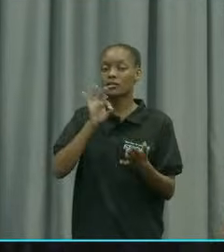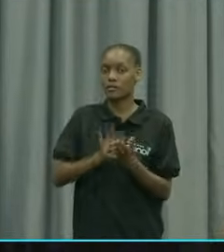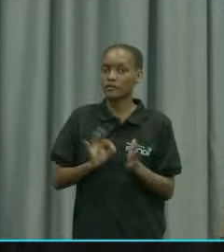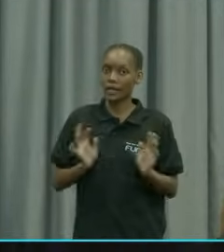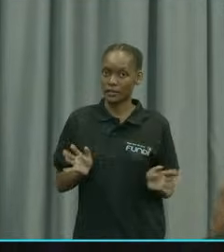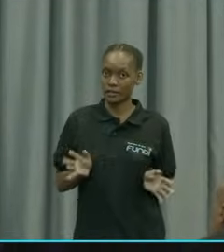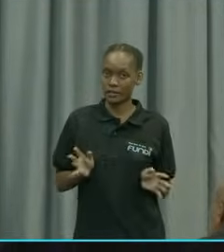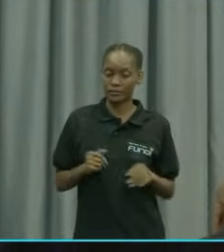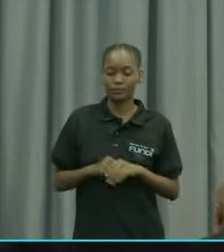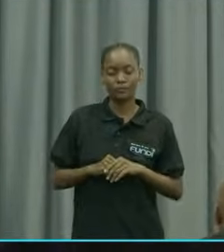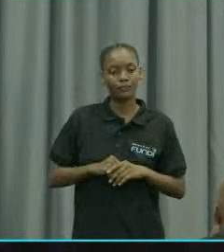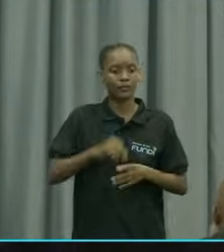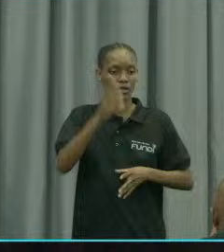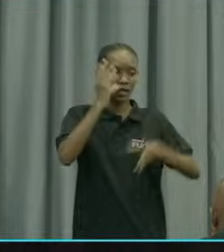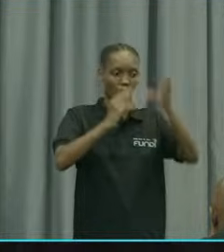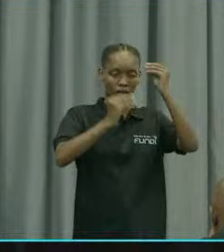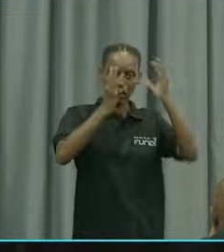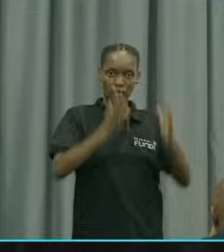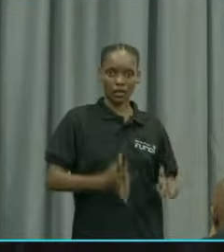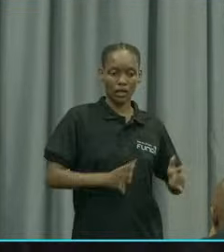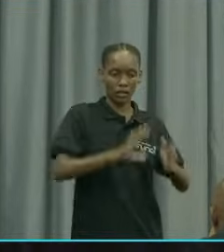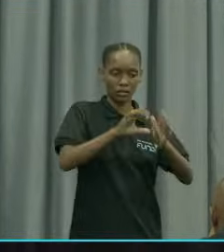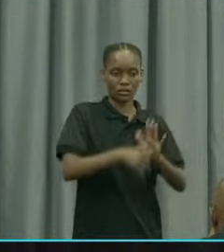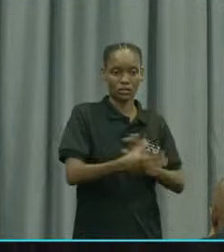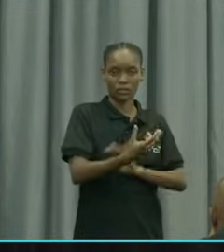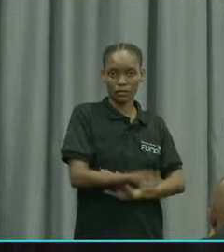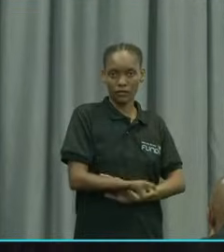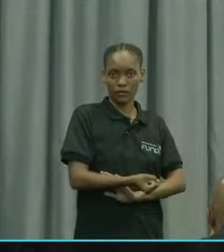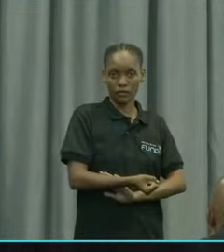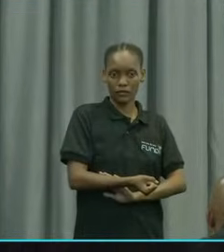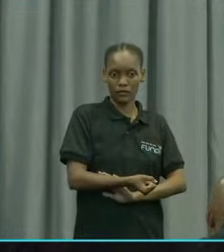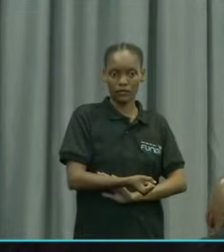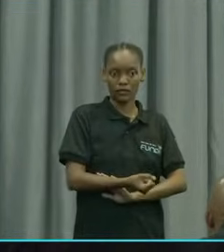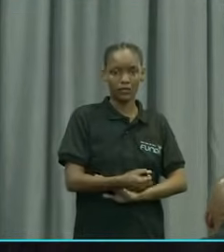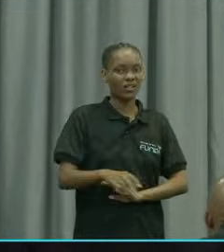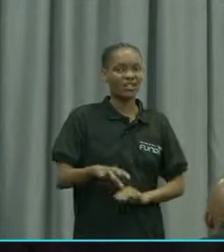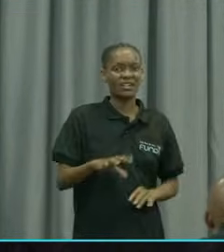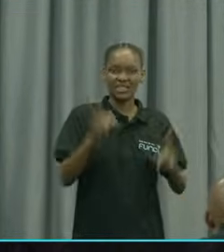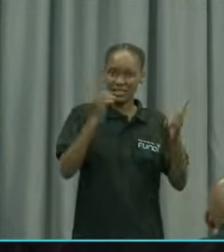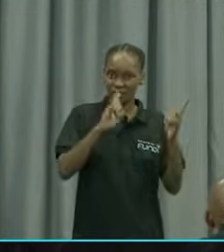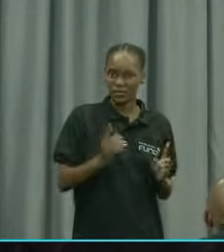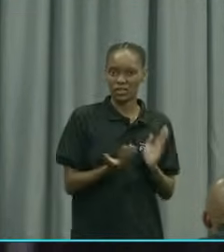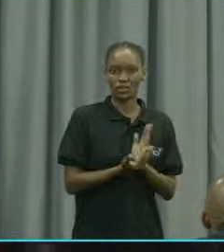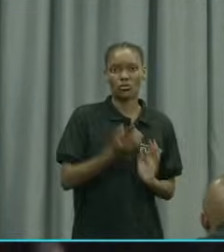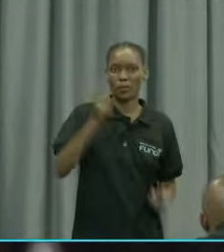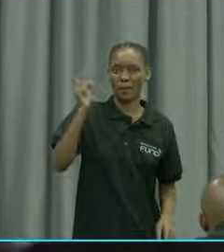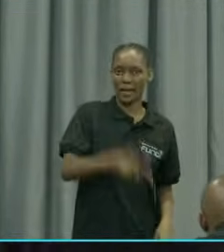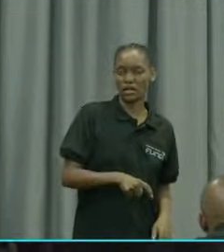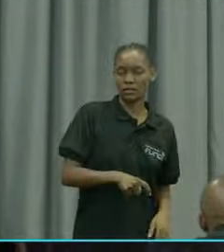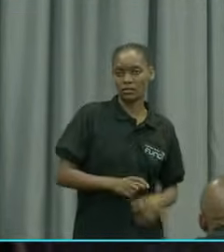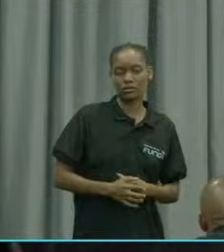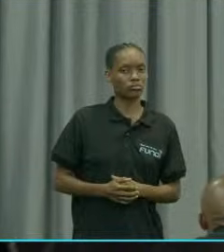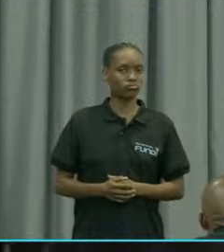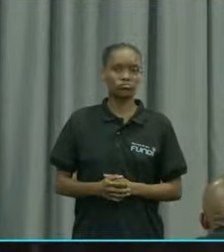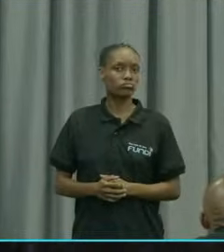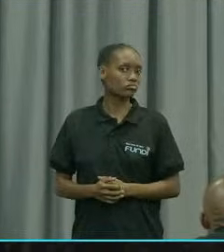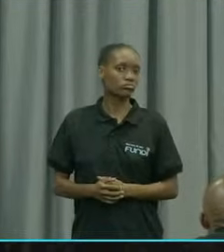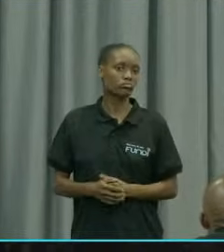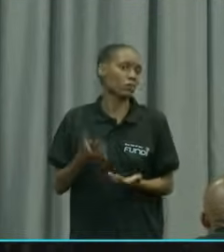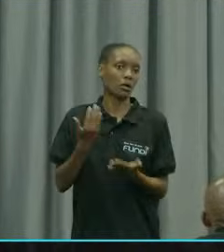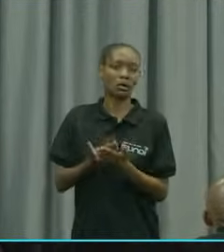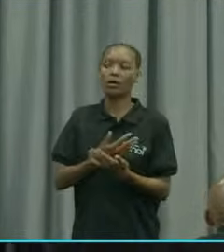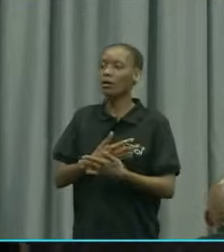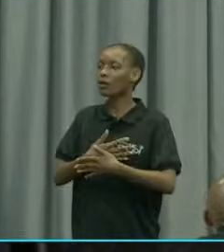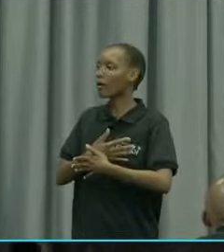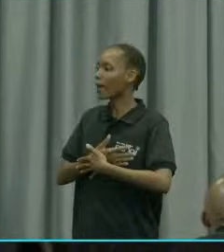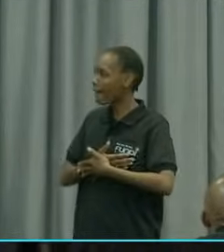learners with disabilities do not necessarily have to be in a special school. They can be in any school